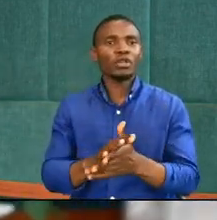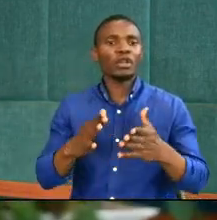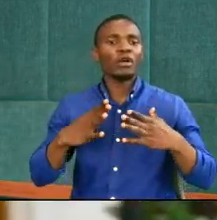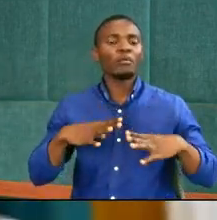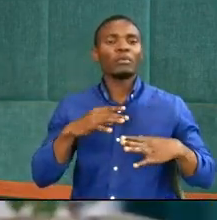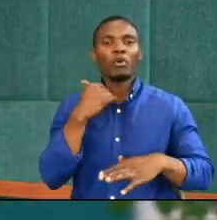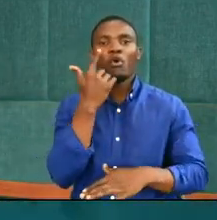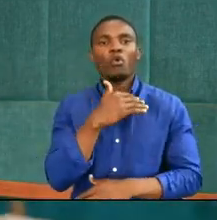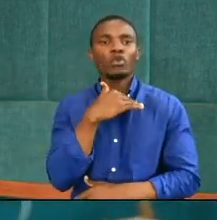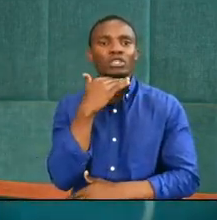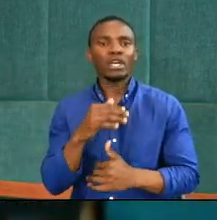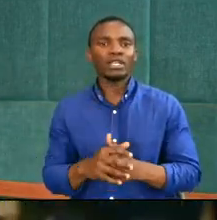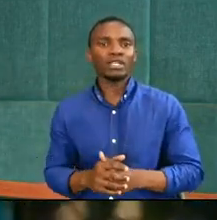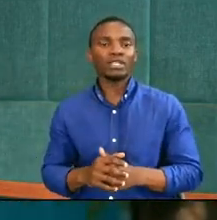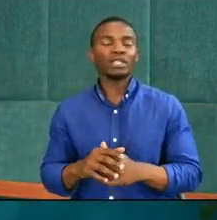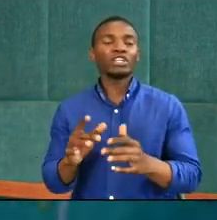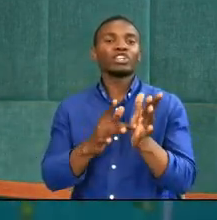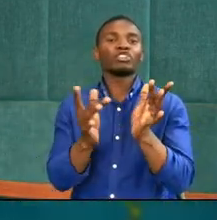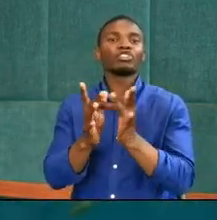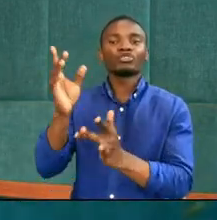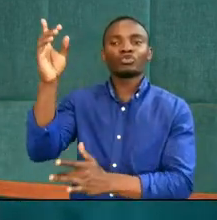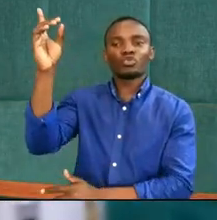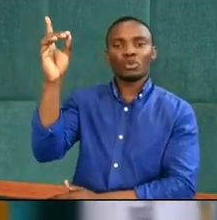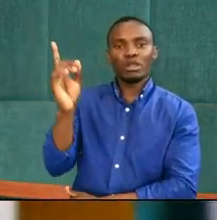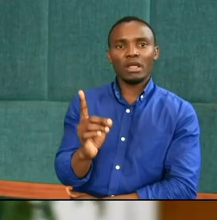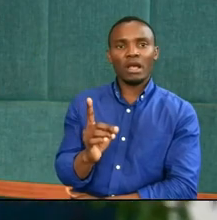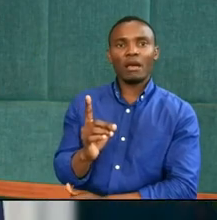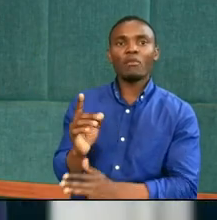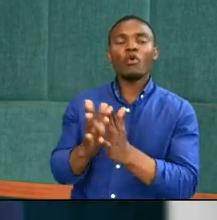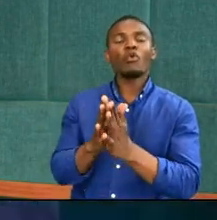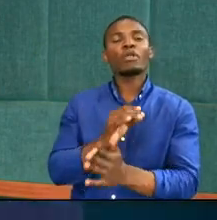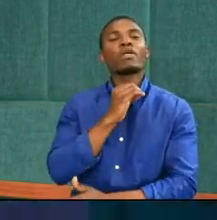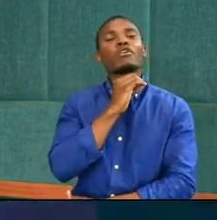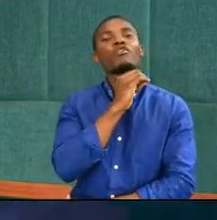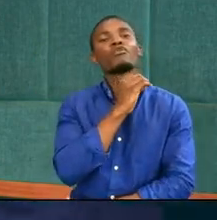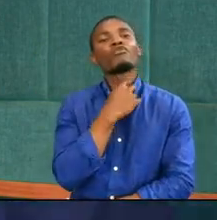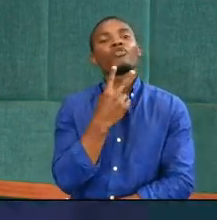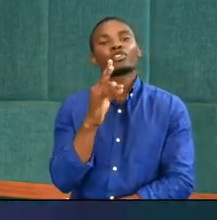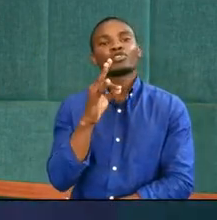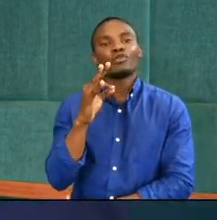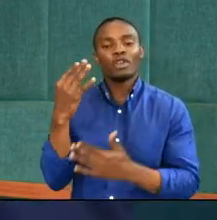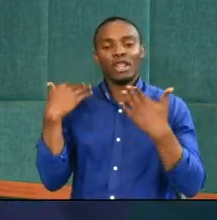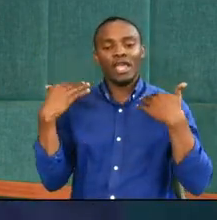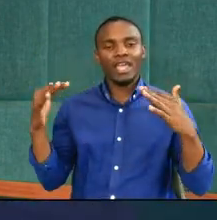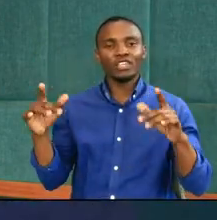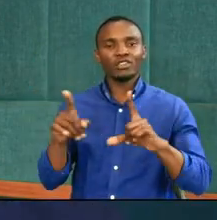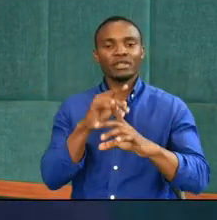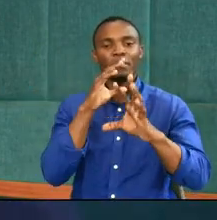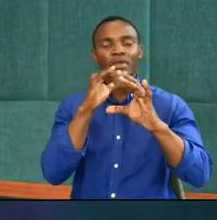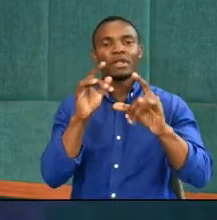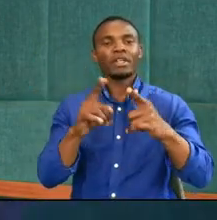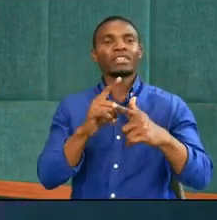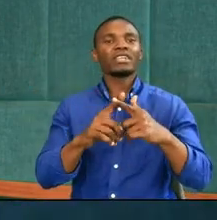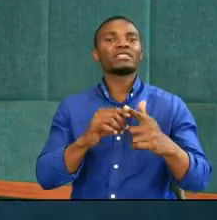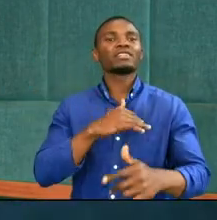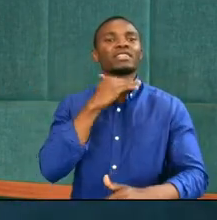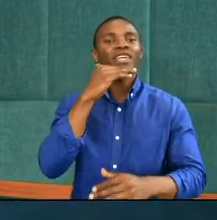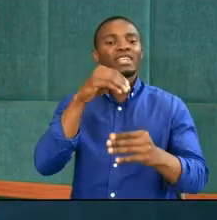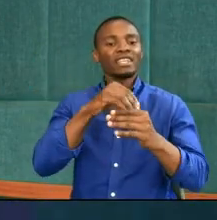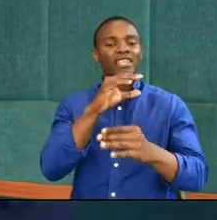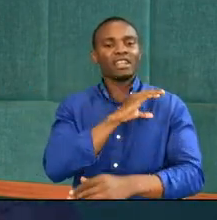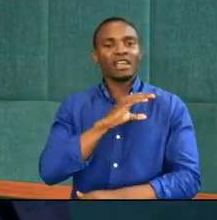addressed them. For the Lord shall descend from heaven with a shout, with the voice of an archangel, with the trump of God, and the dead in Christ shall